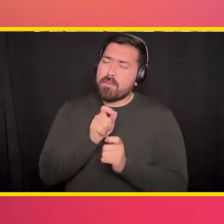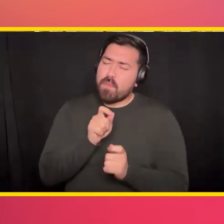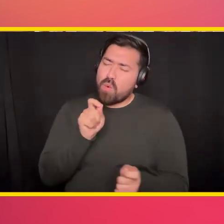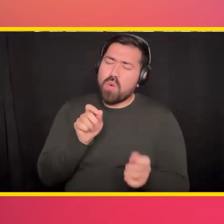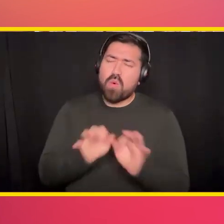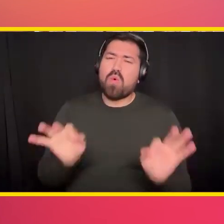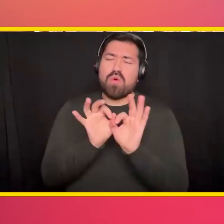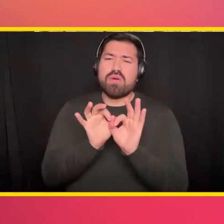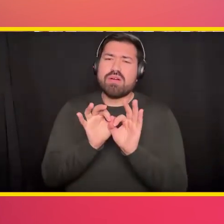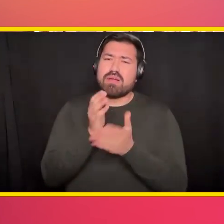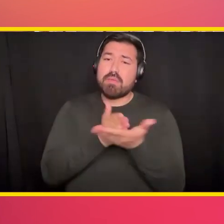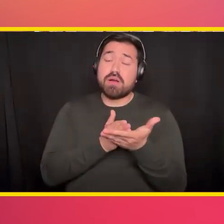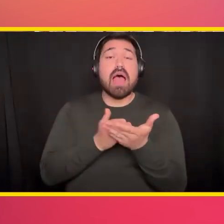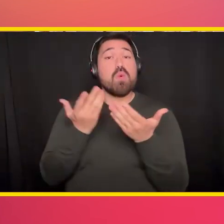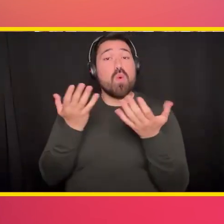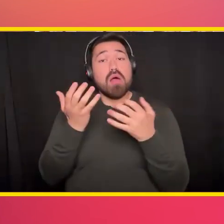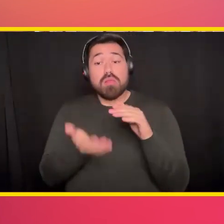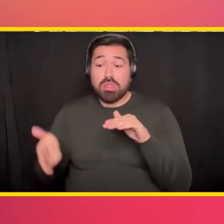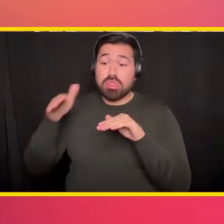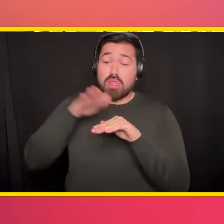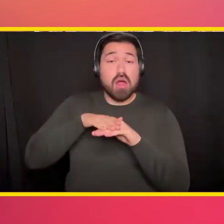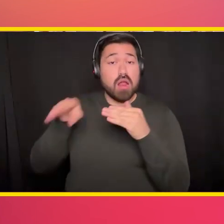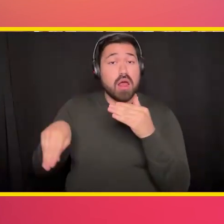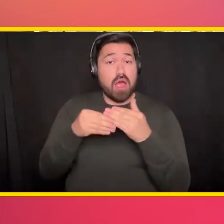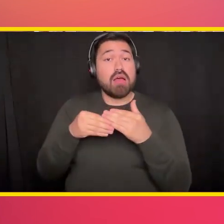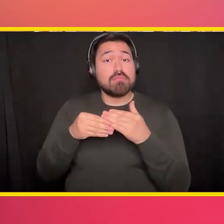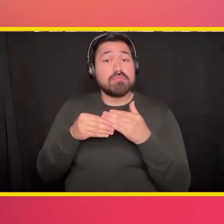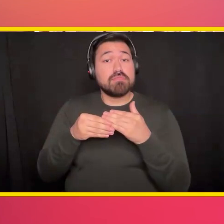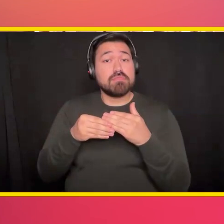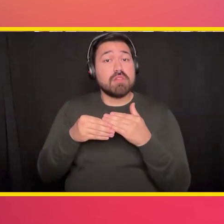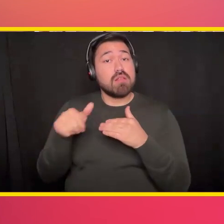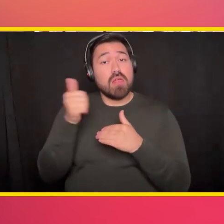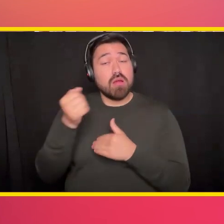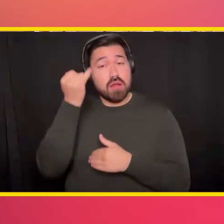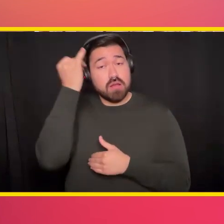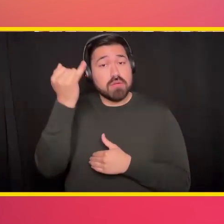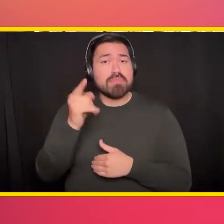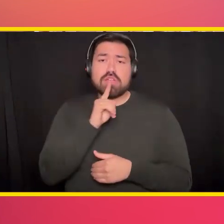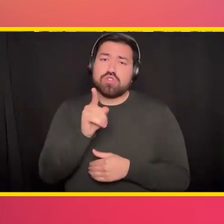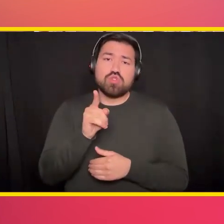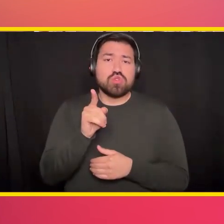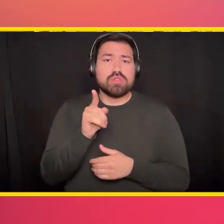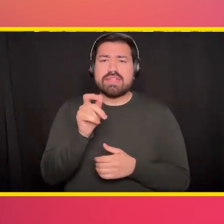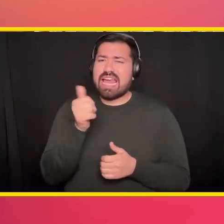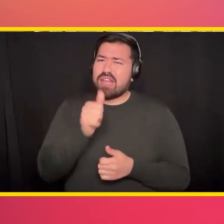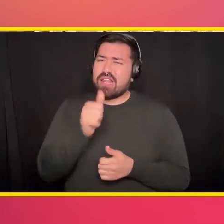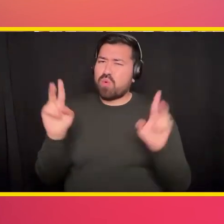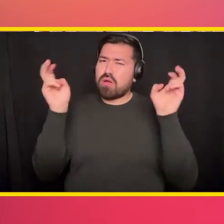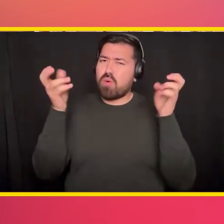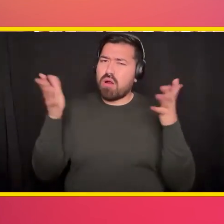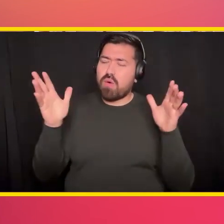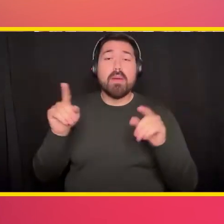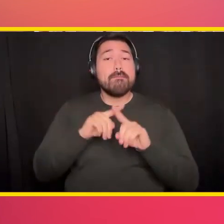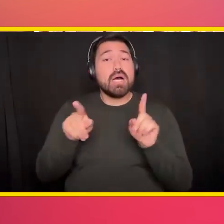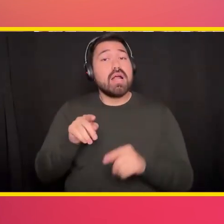would say I would layer one over on top of that. And I don't know if someone is specifically quoted in this, but